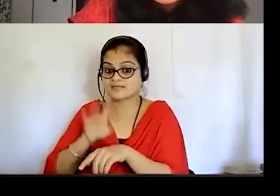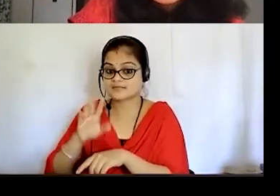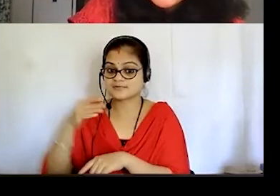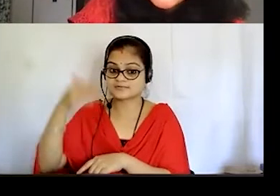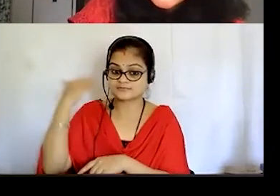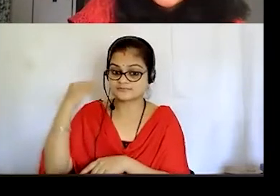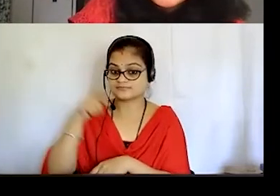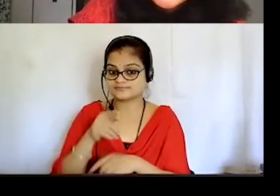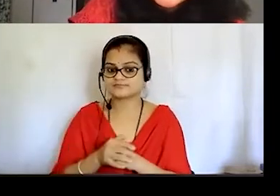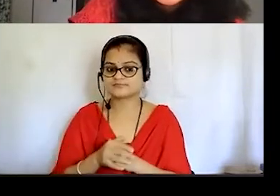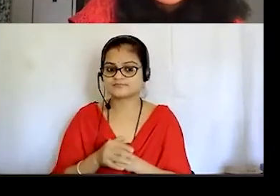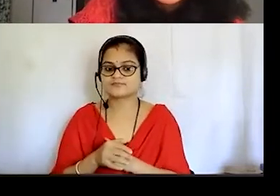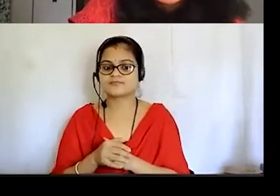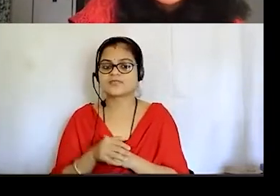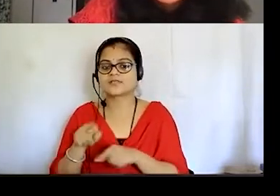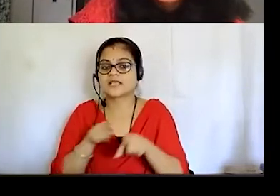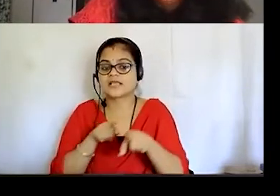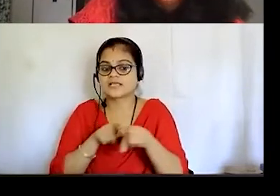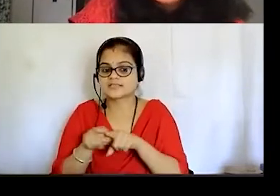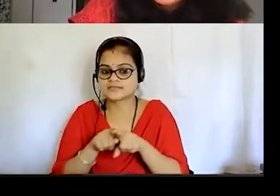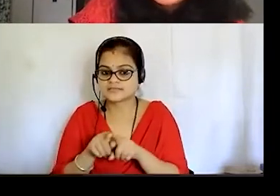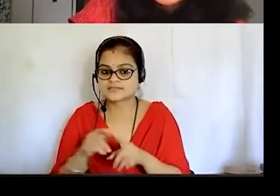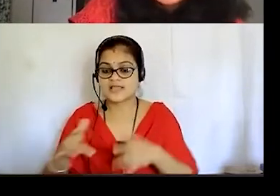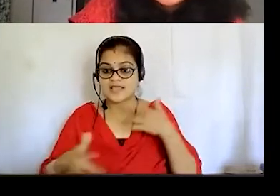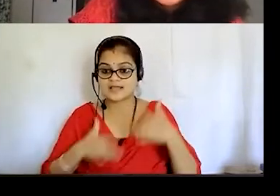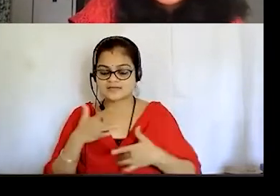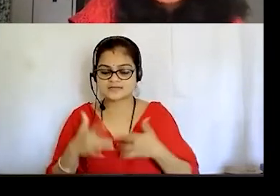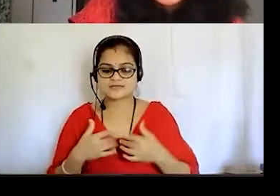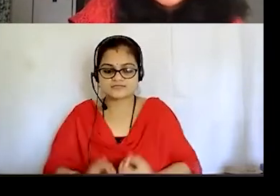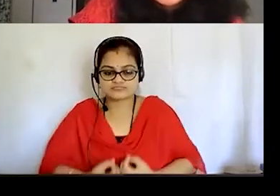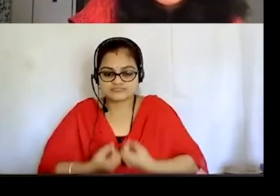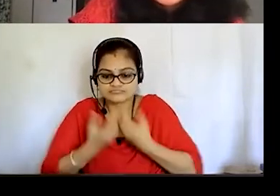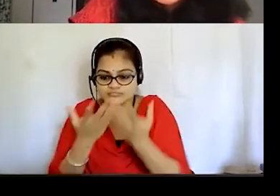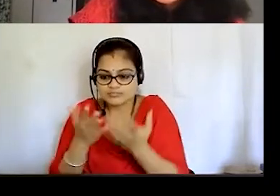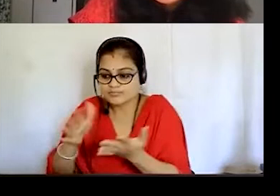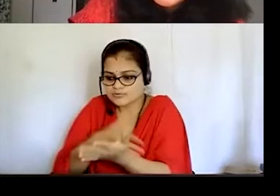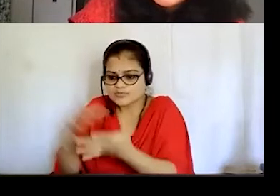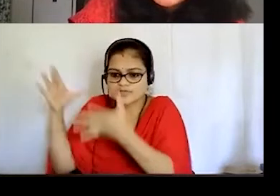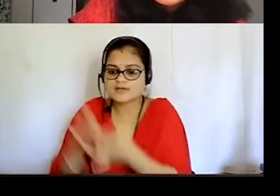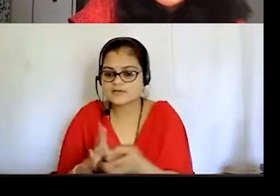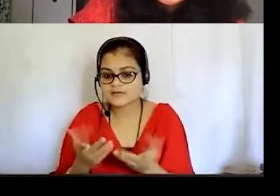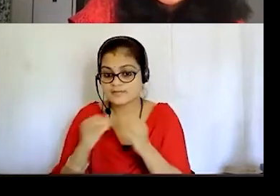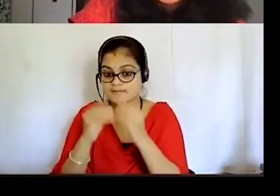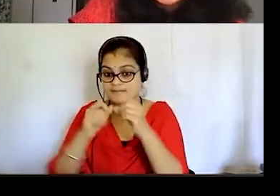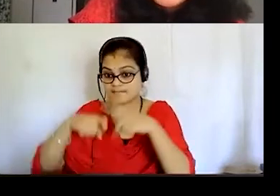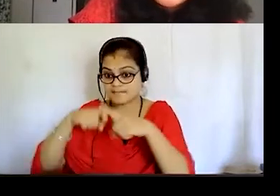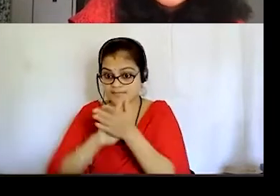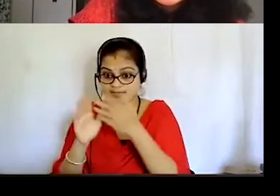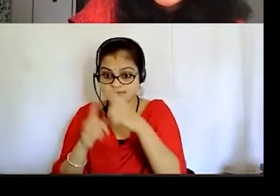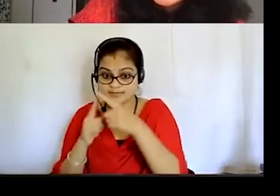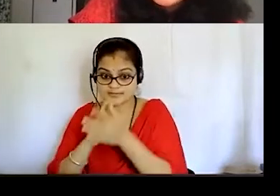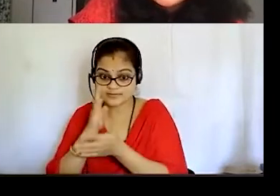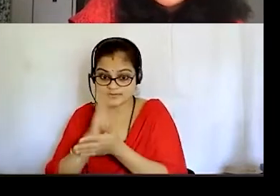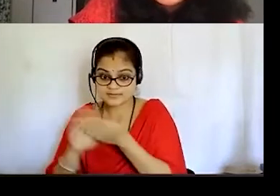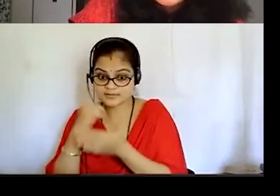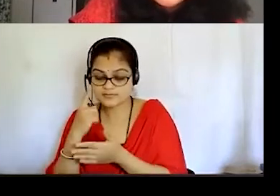gets the most vivid example of an emotional expression to music. The Bhakti movement that swept and